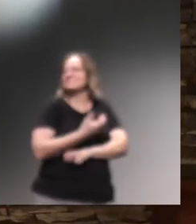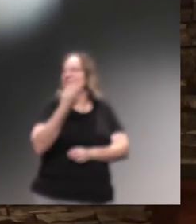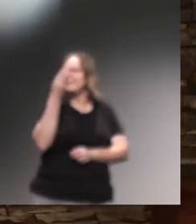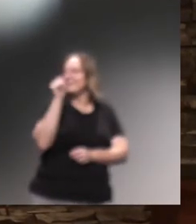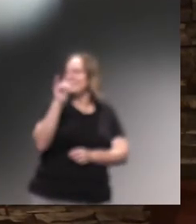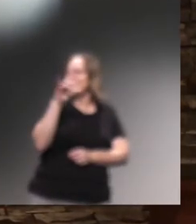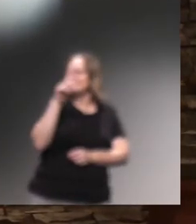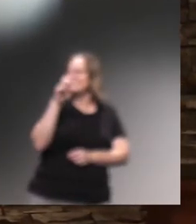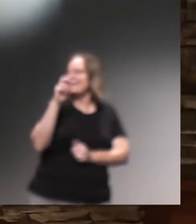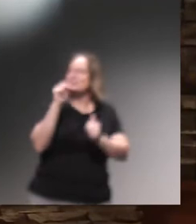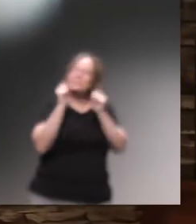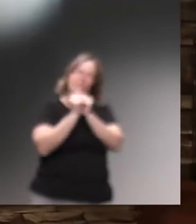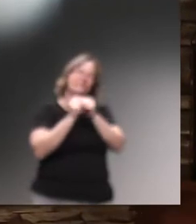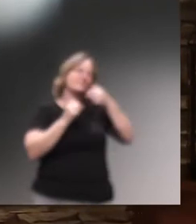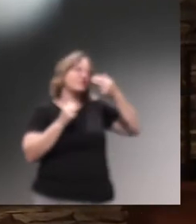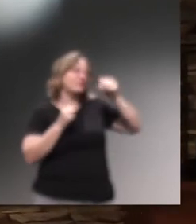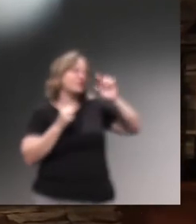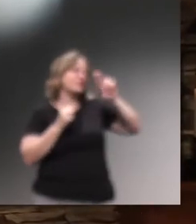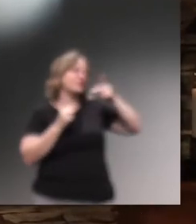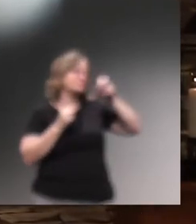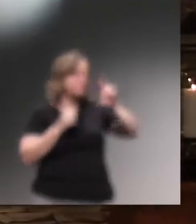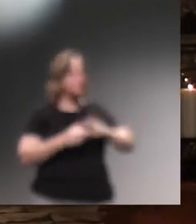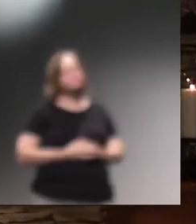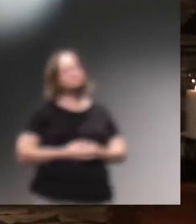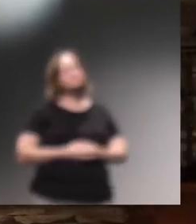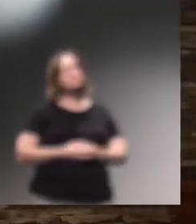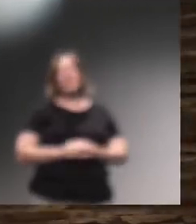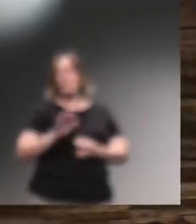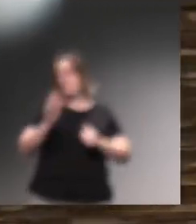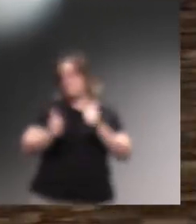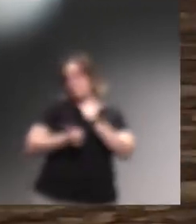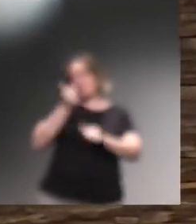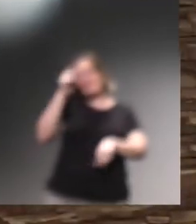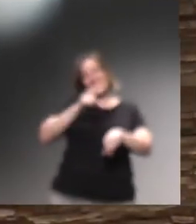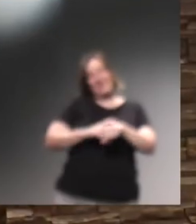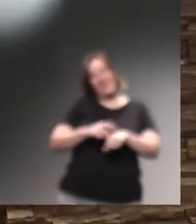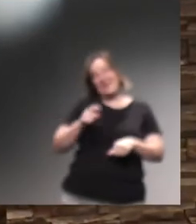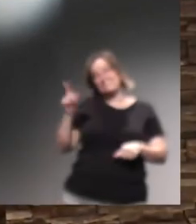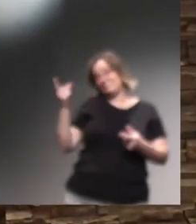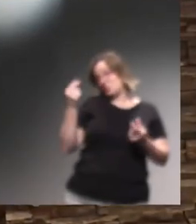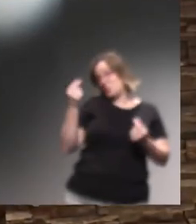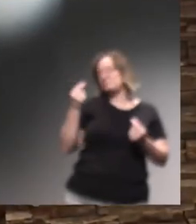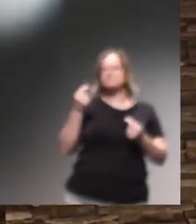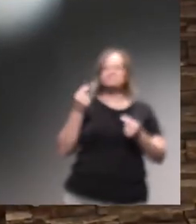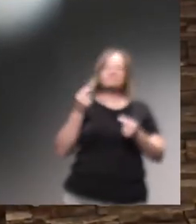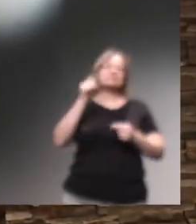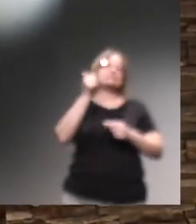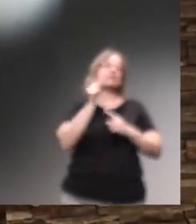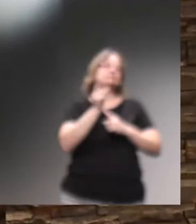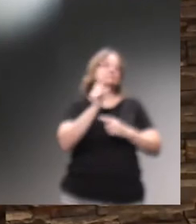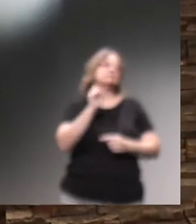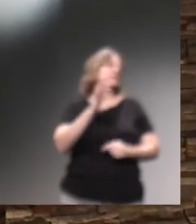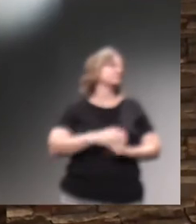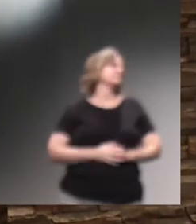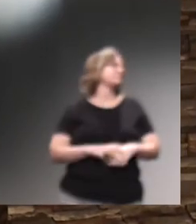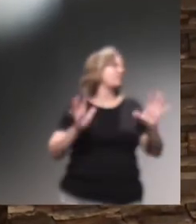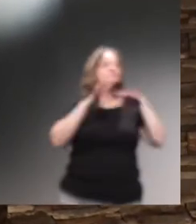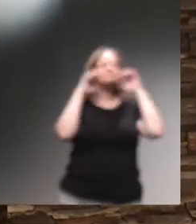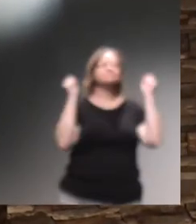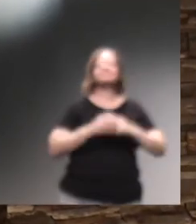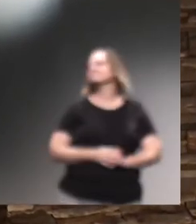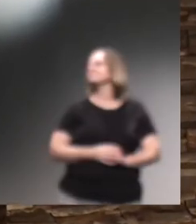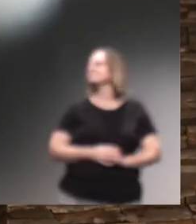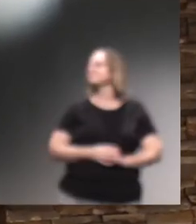and let her hold Hayden, and usually this lasts about 10 seconds. She gets 10 seconds of Hayden, and then all